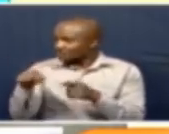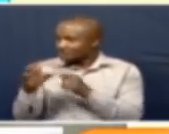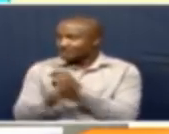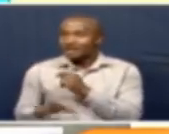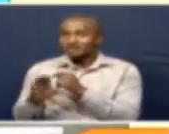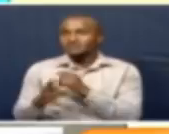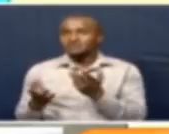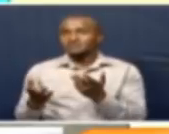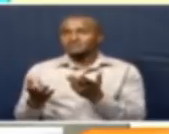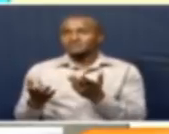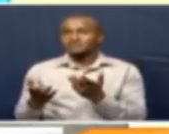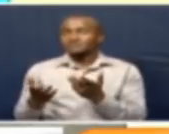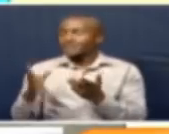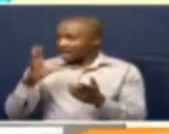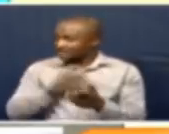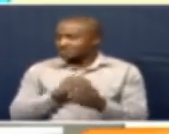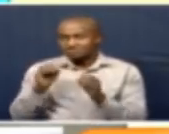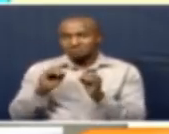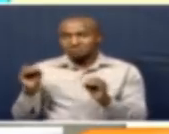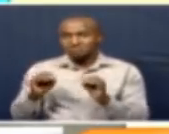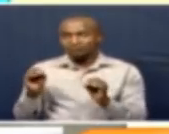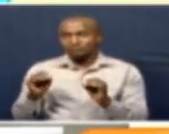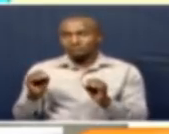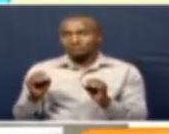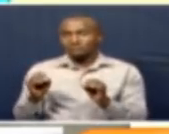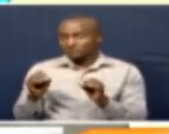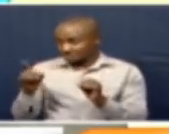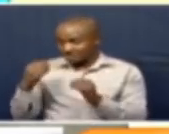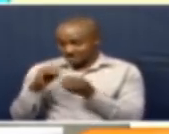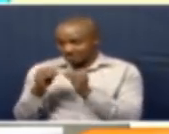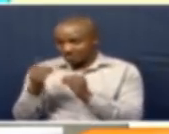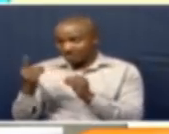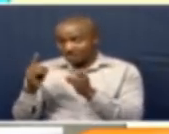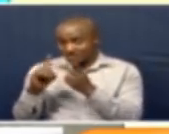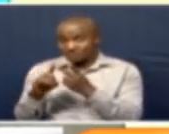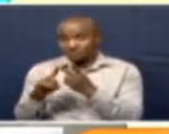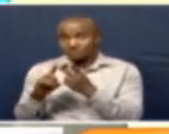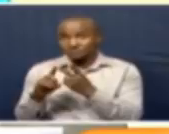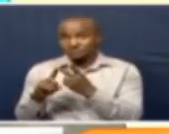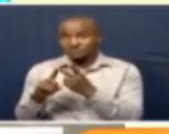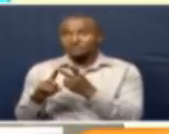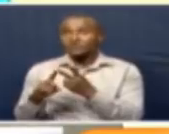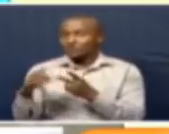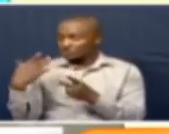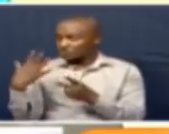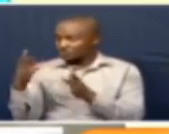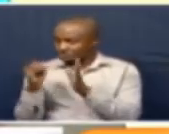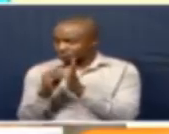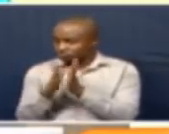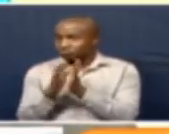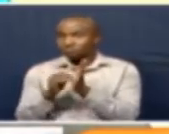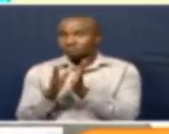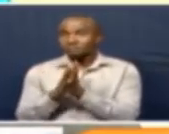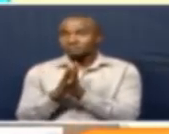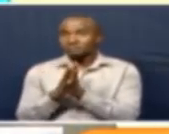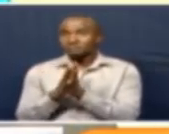shouldn't tolerate it for whatever reason, economic gain or otherwise. So that's number one. Number two, document. And I think whether you want to